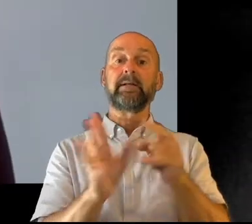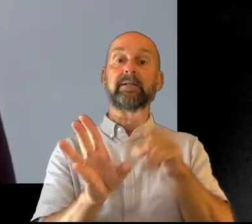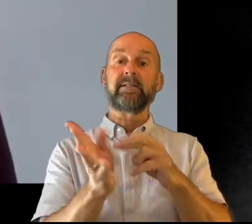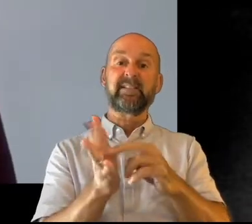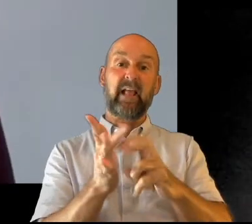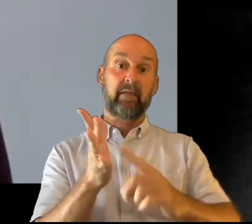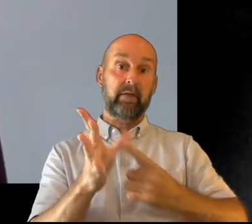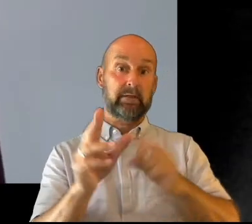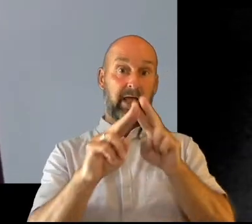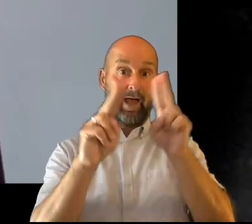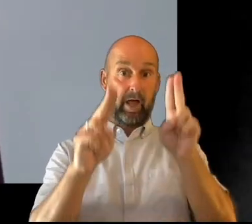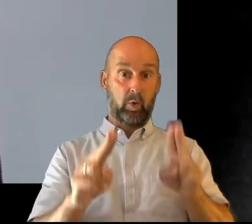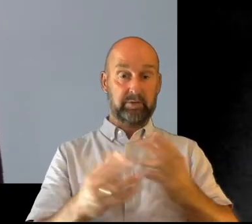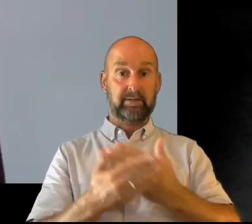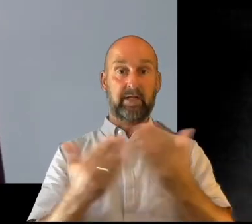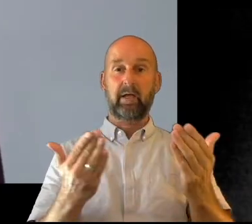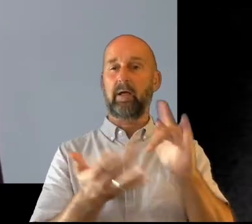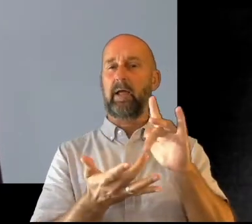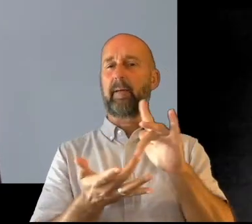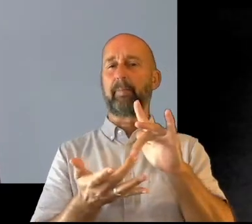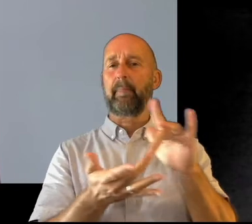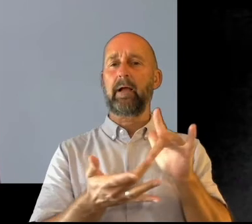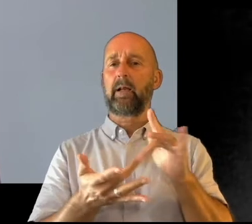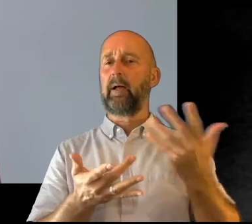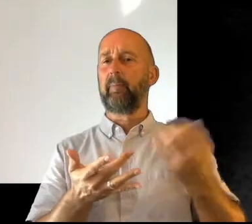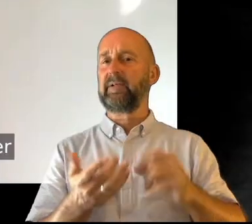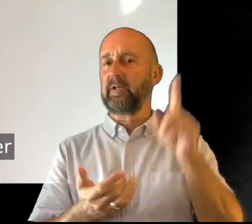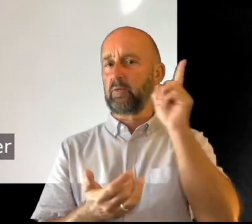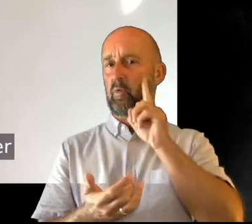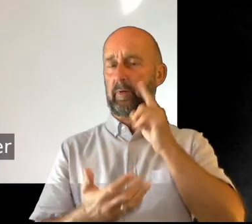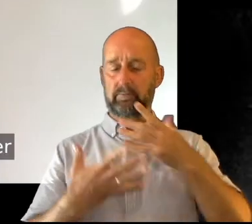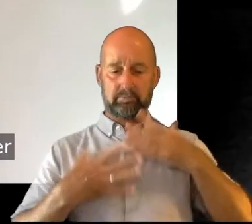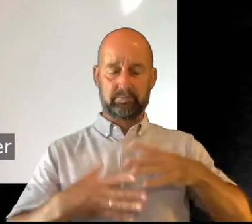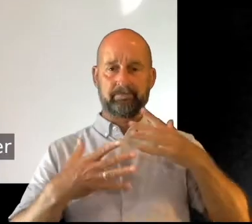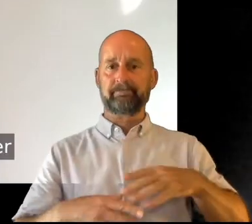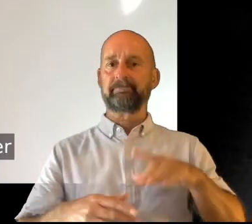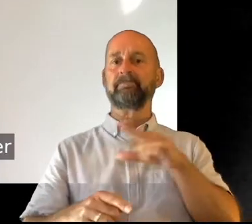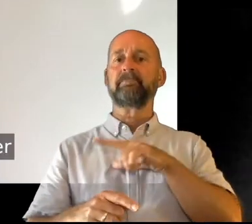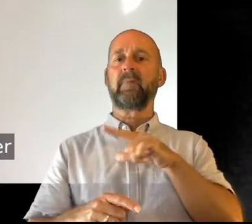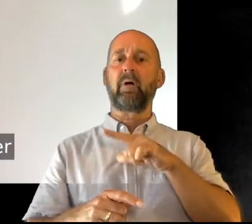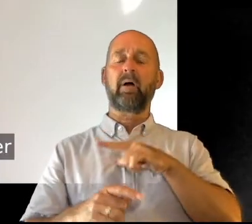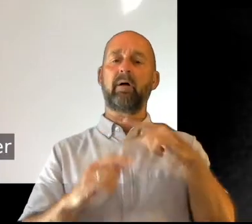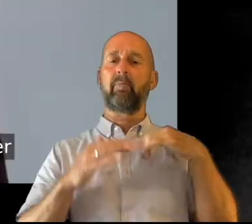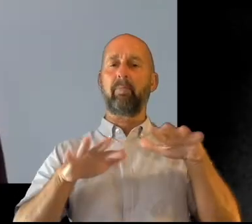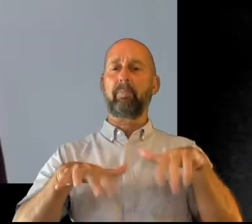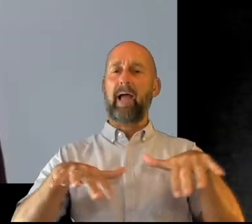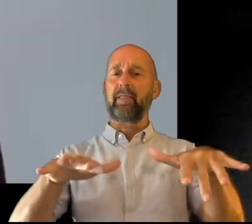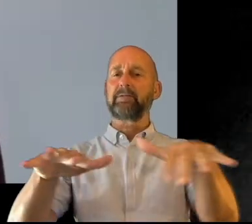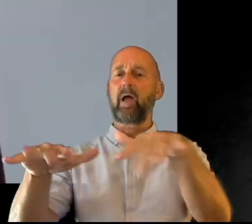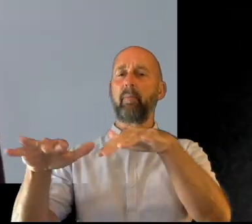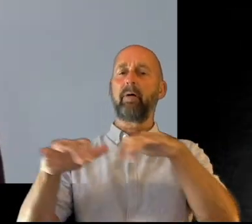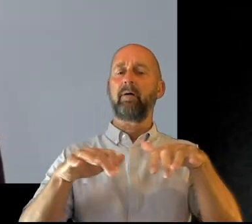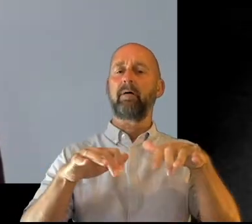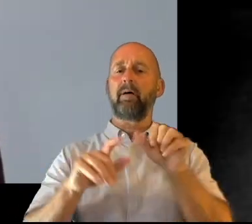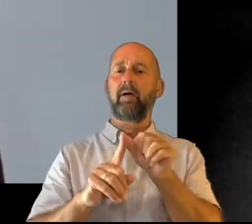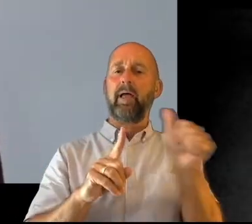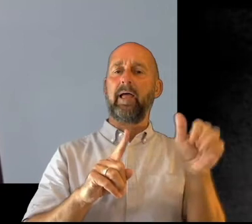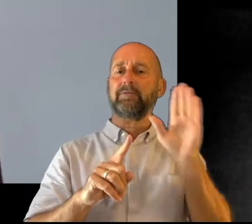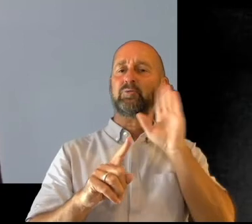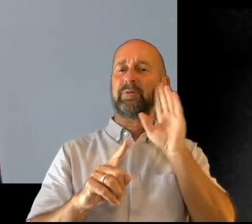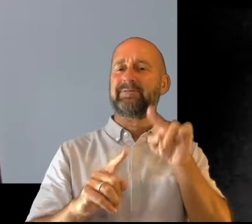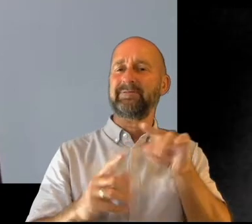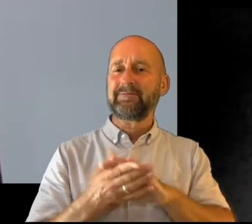Day. Sylvia, an immaculately put together businesswoman, is bathing in the fanciest bathtub ever in her ensuite, dripping